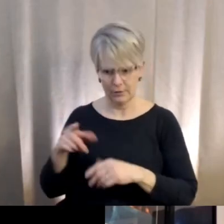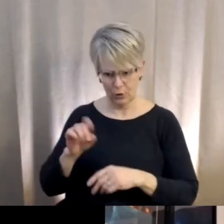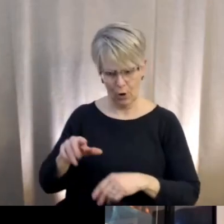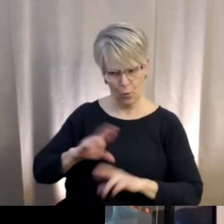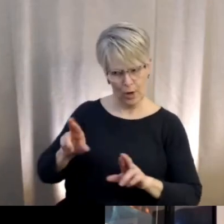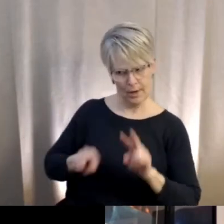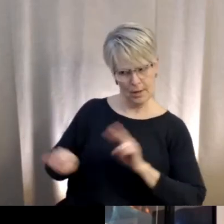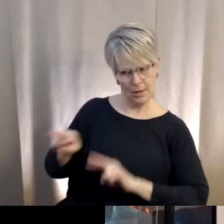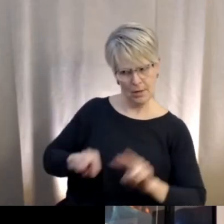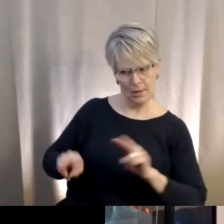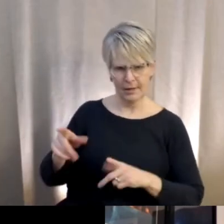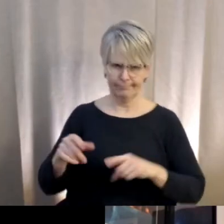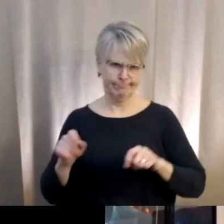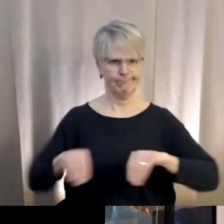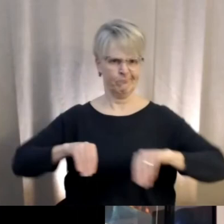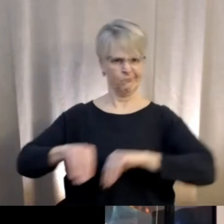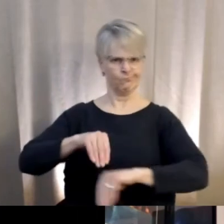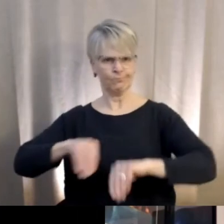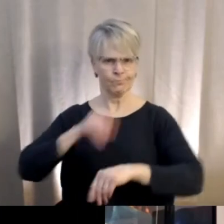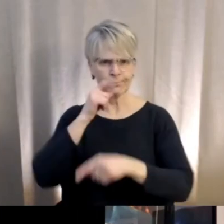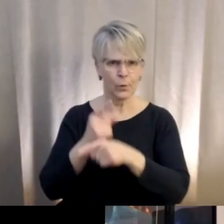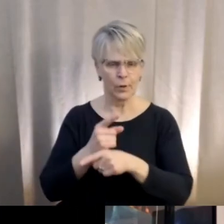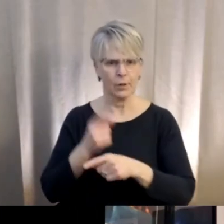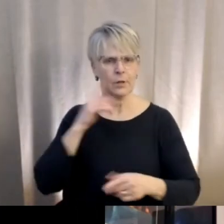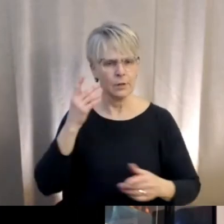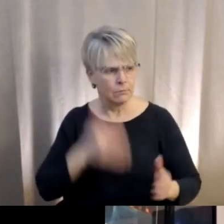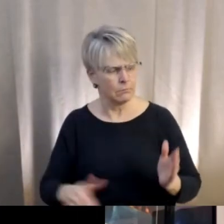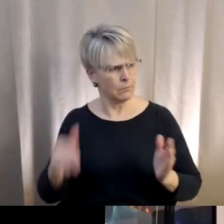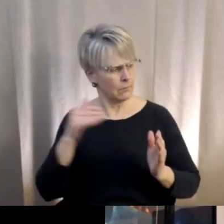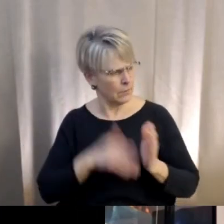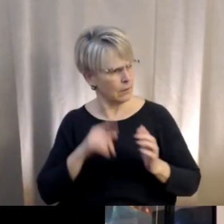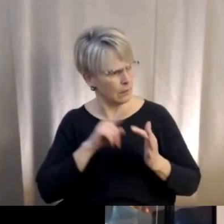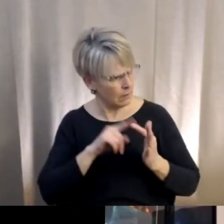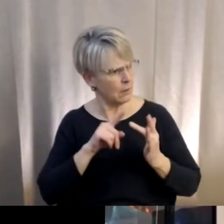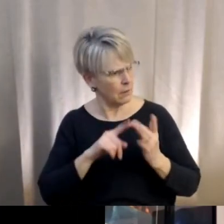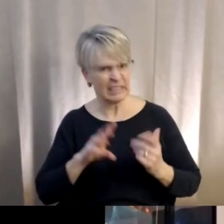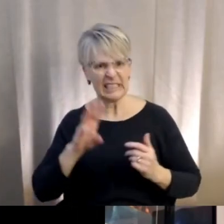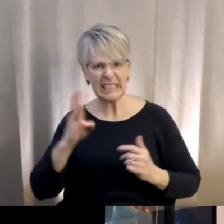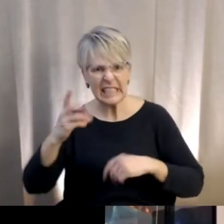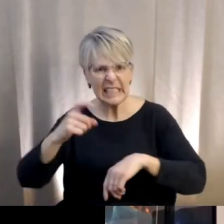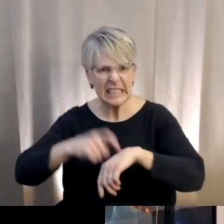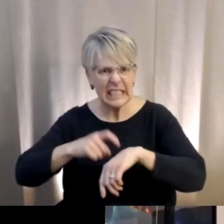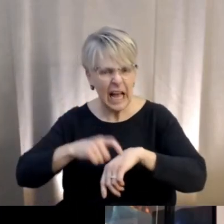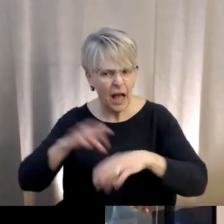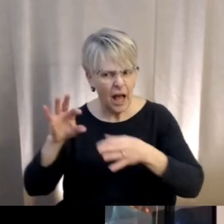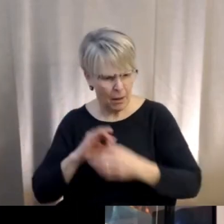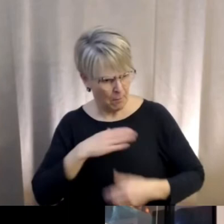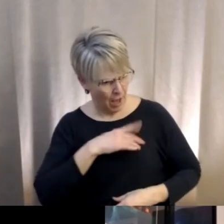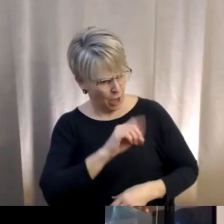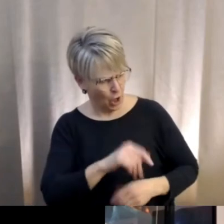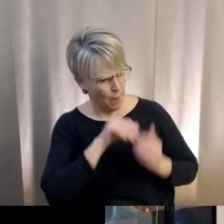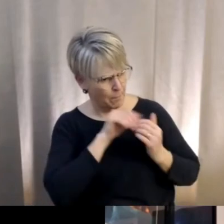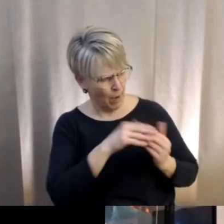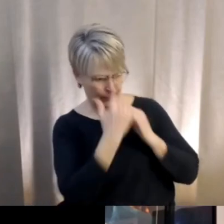their behavior acting unusual, and after some repetition, the person's like, oh my gosh, like six times in a row, I just realized that my dog was barking